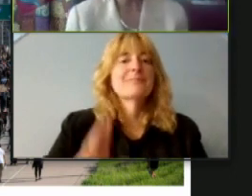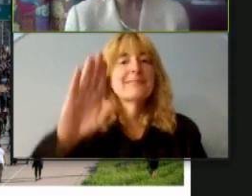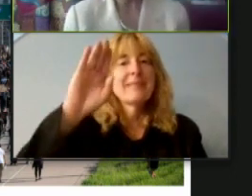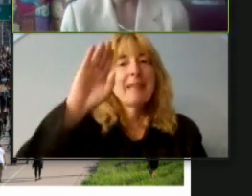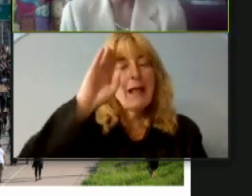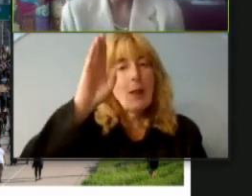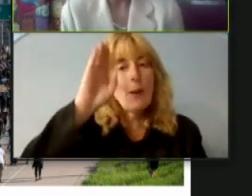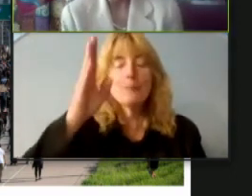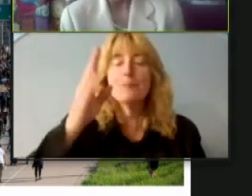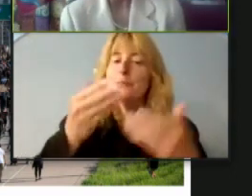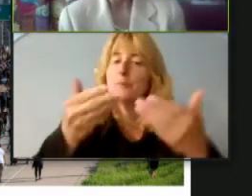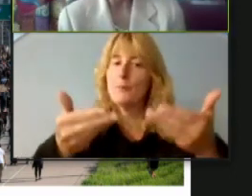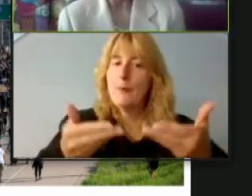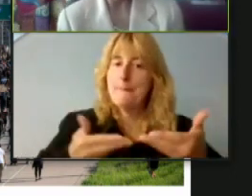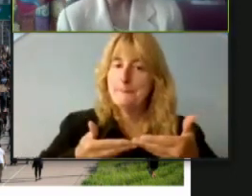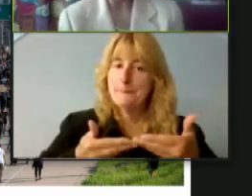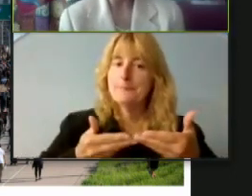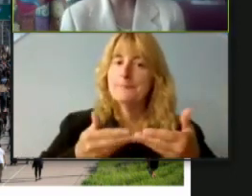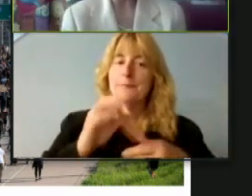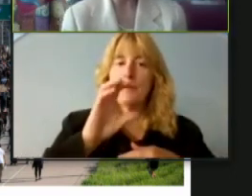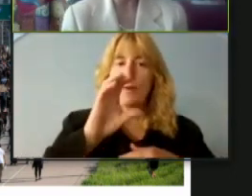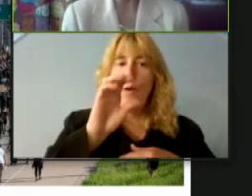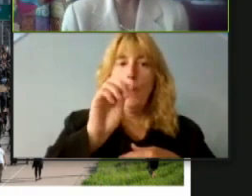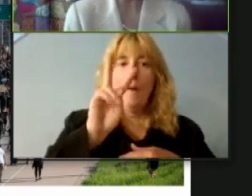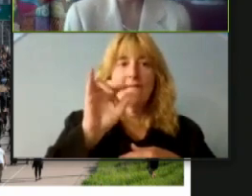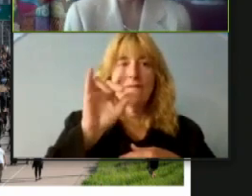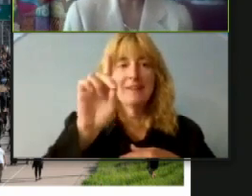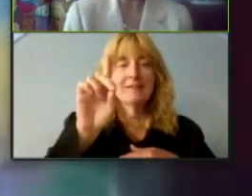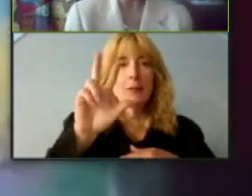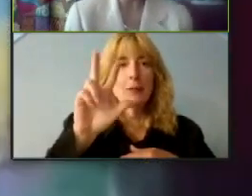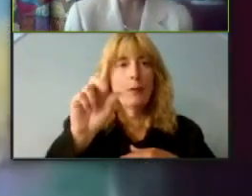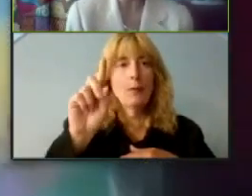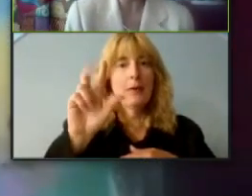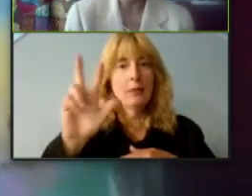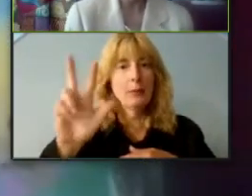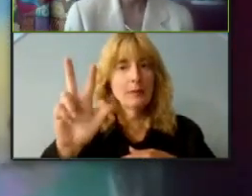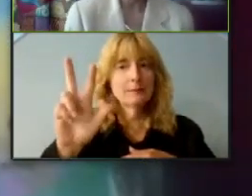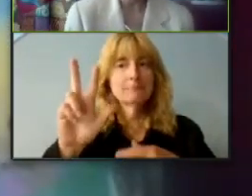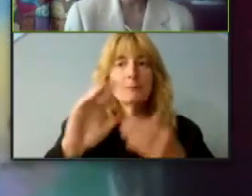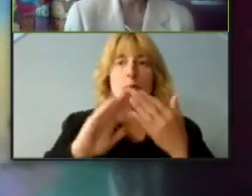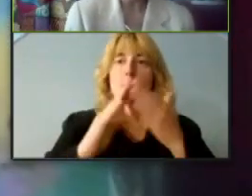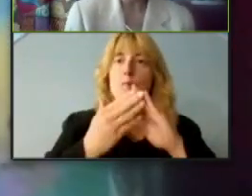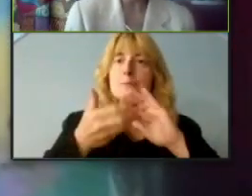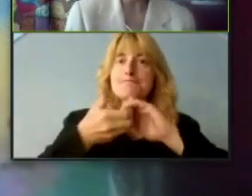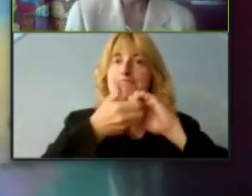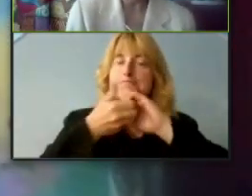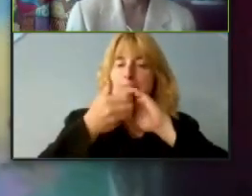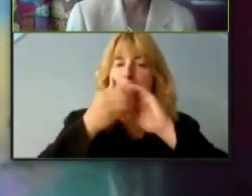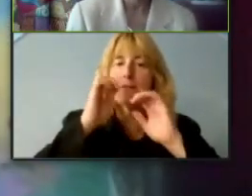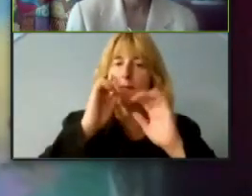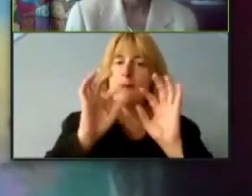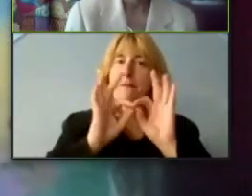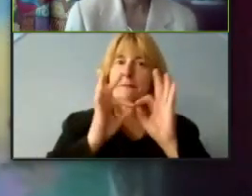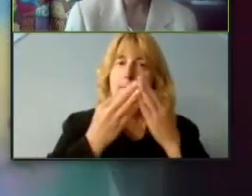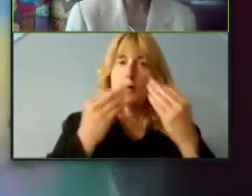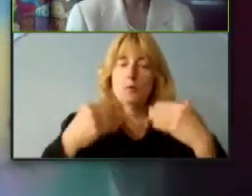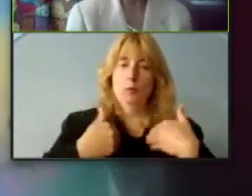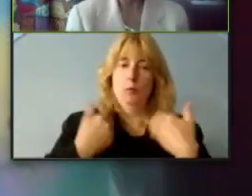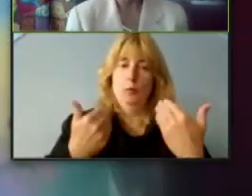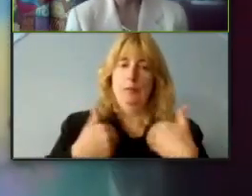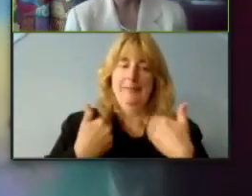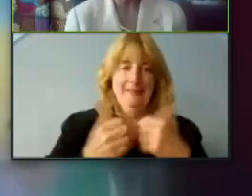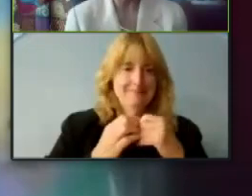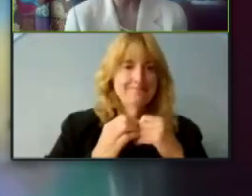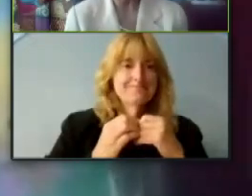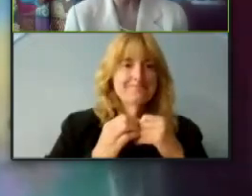Hello and welcome to the COVID313 Community Coalition for Families and Youth. We're